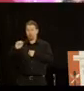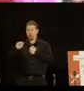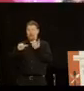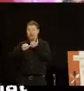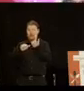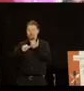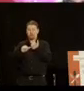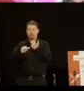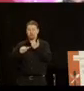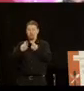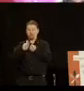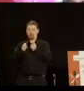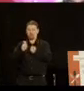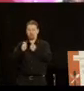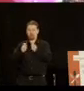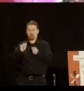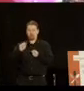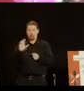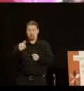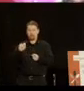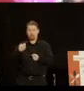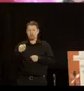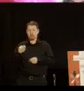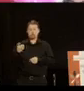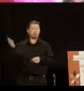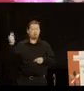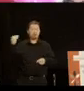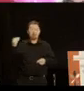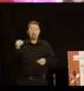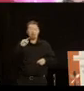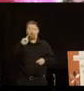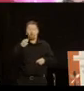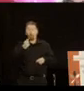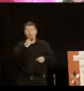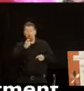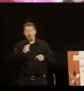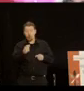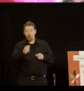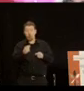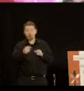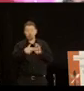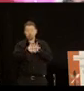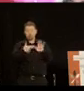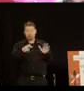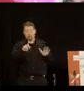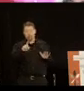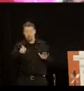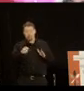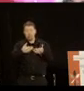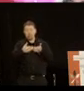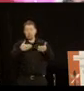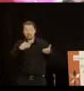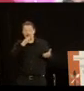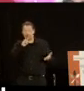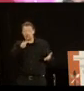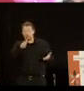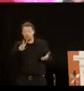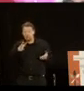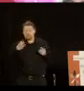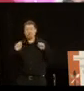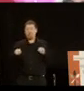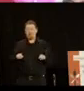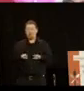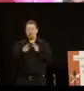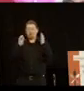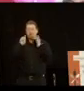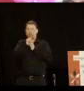when this piece of legislation went through, it only allowed individuals who had a diagnosis prior to age 26 to open an account. Well,